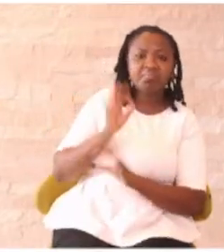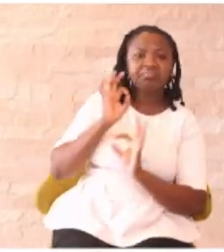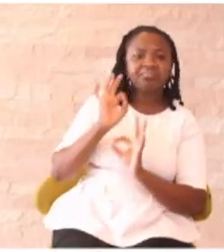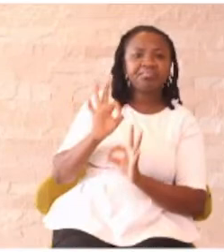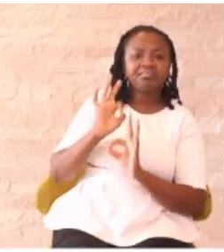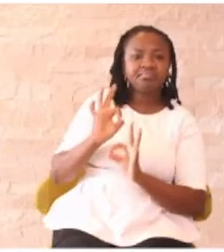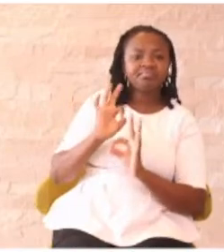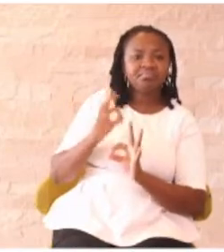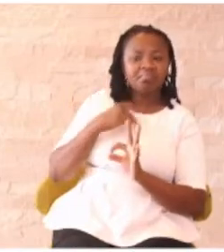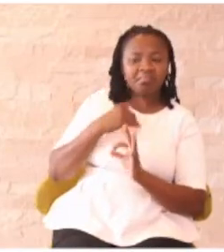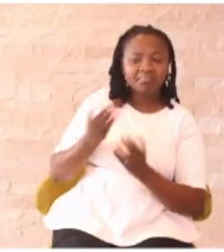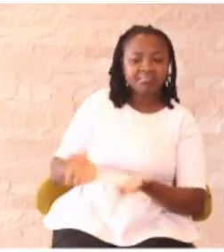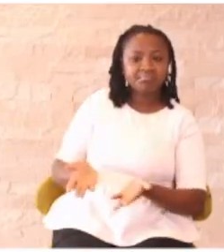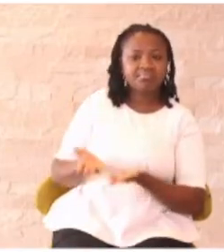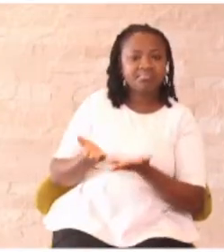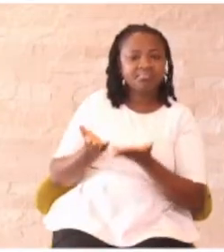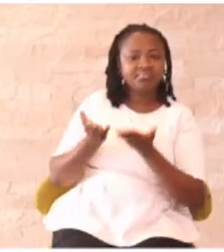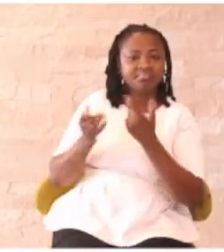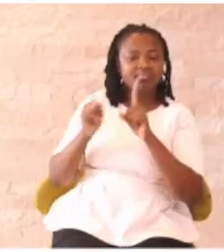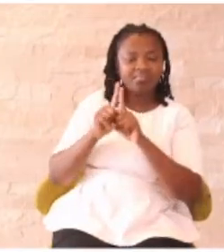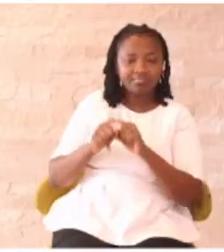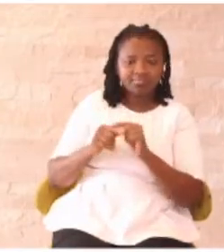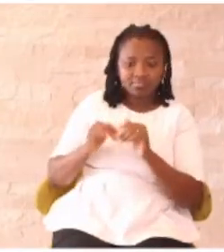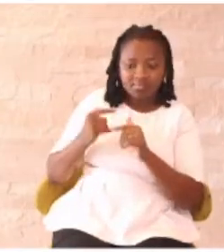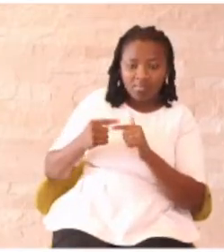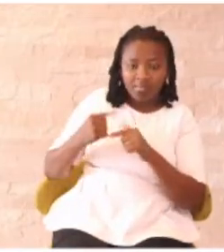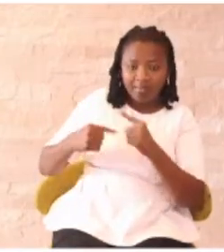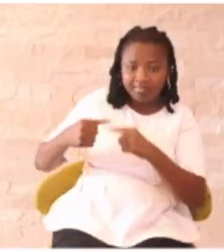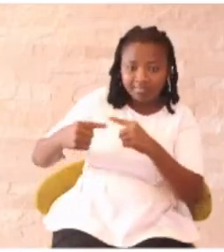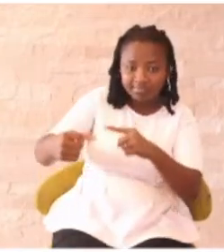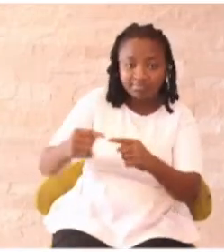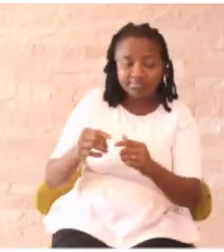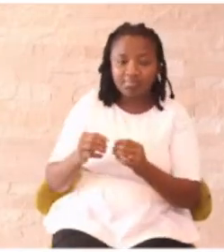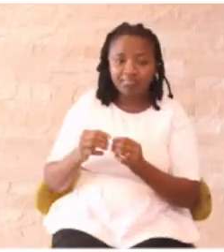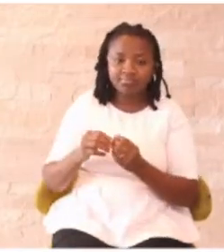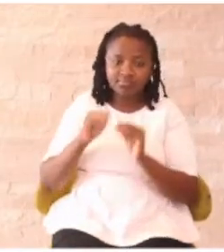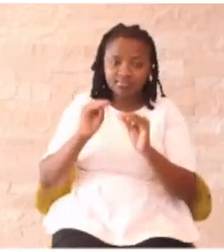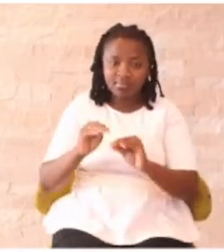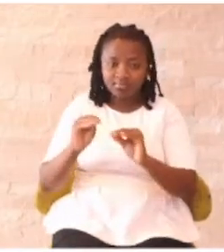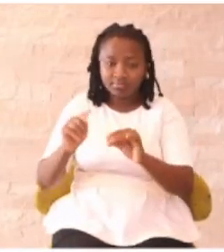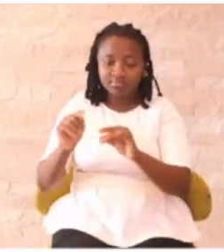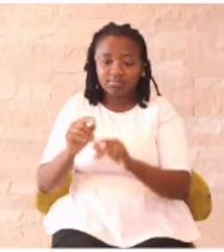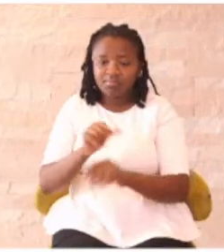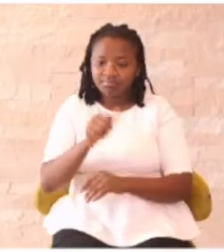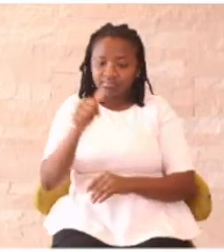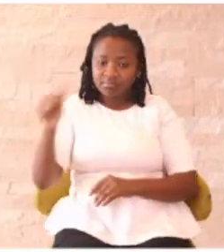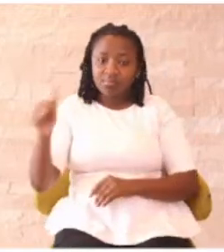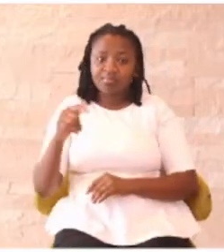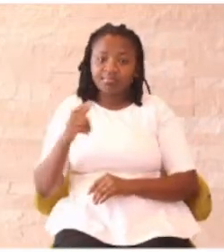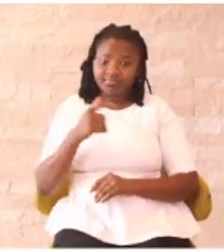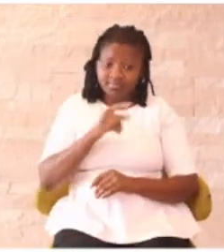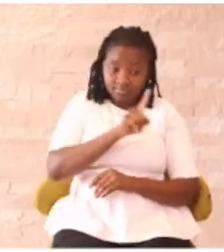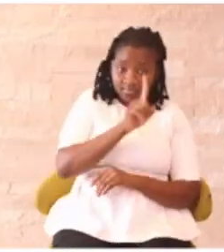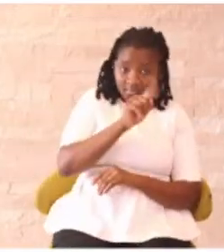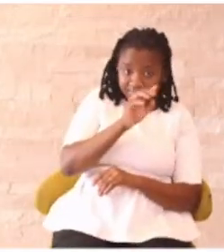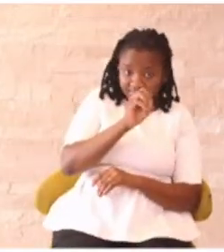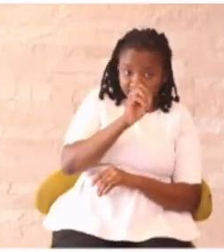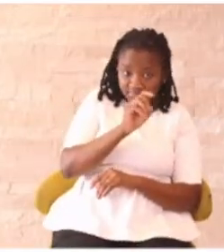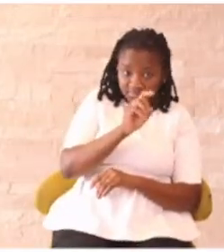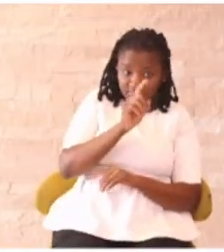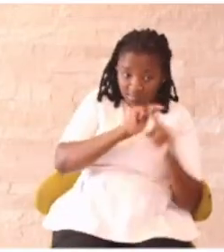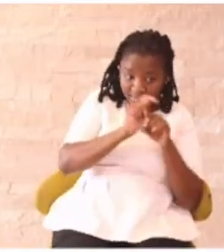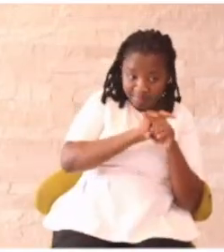there has been a ripple effect from this engagement. The women leaders who underwent the training have